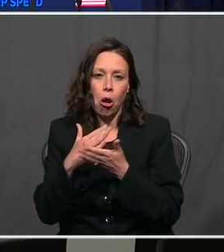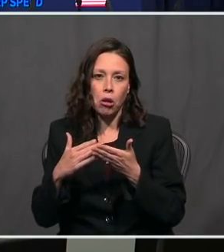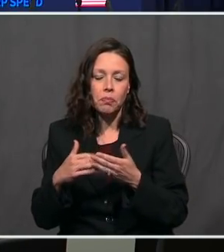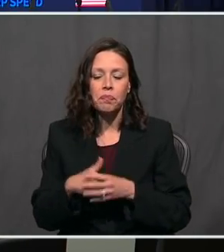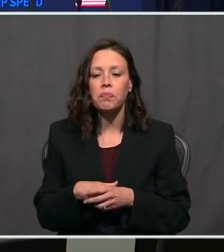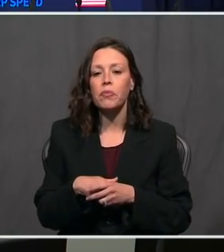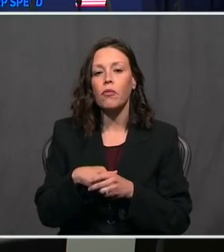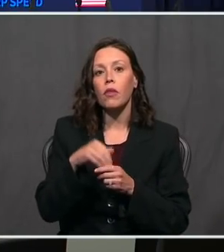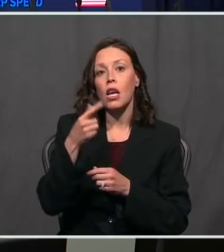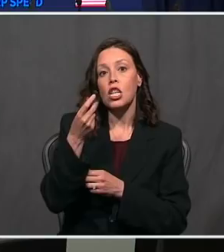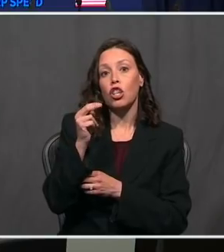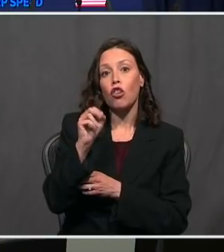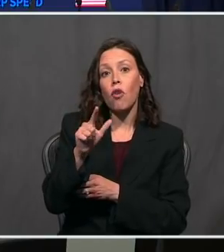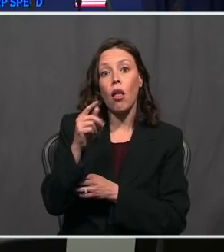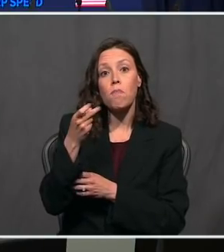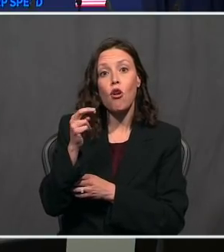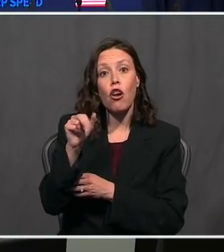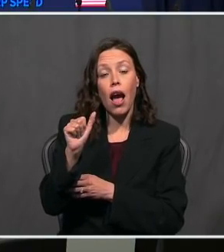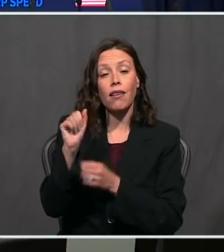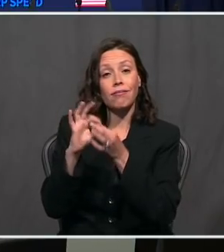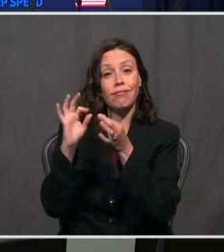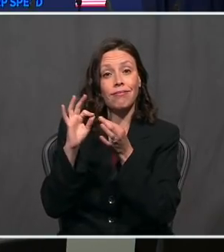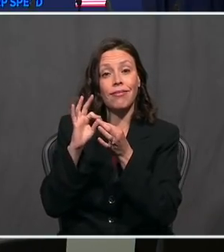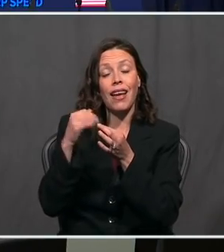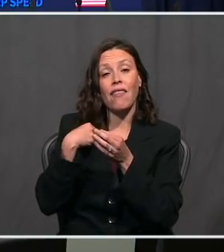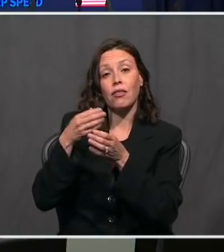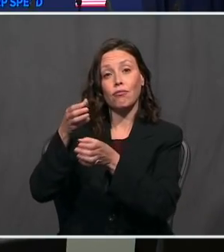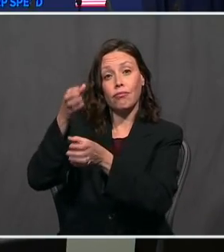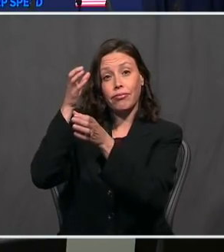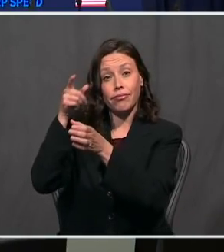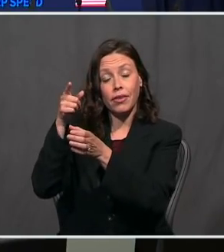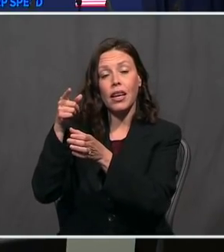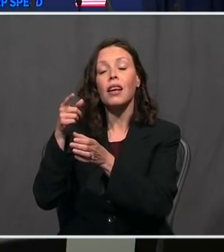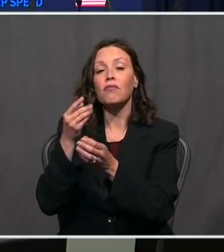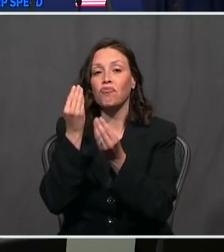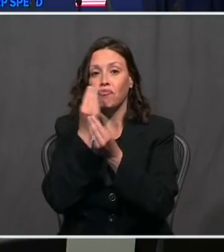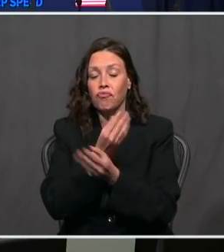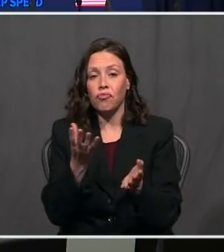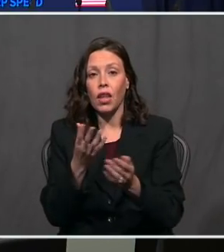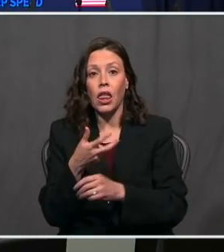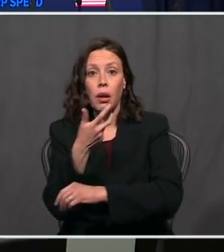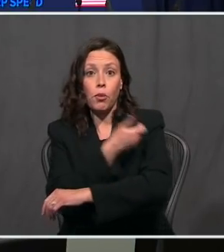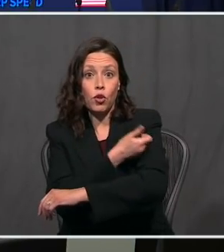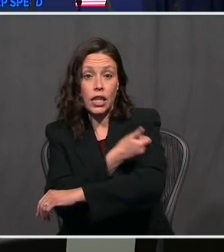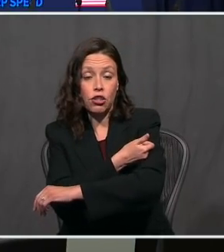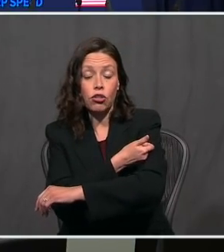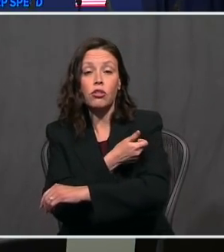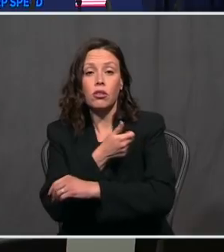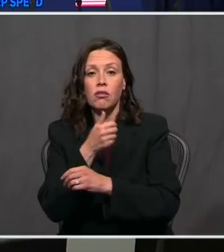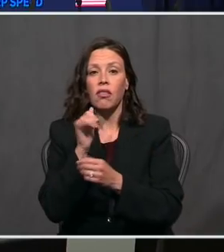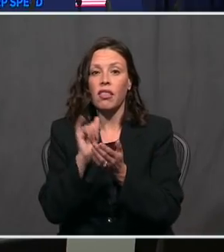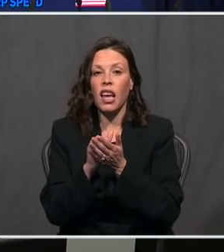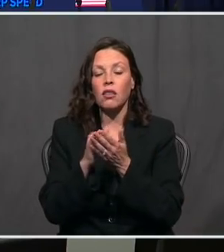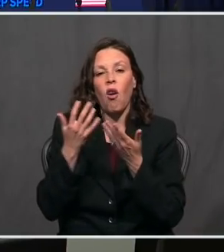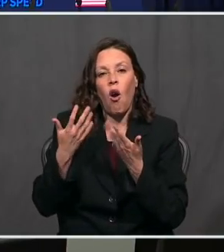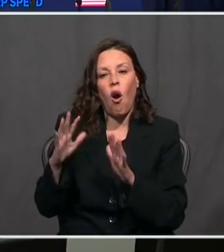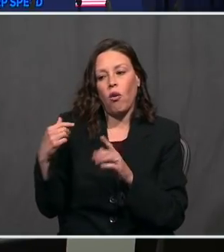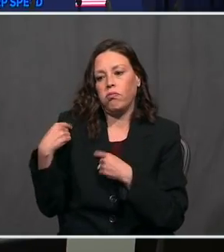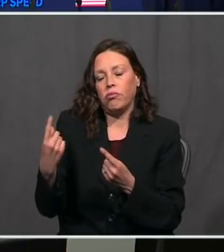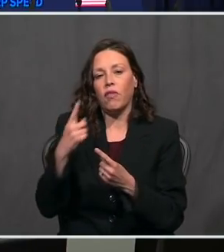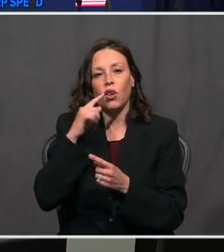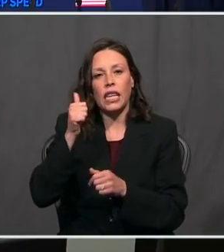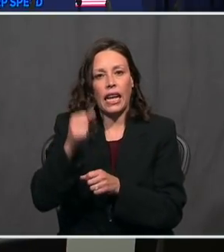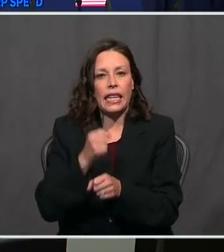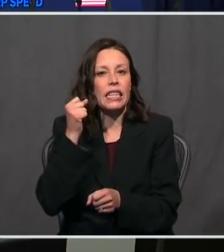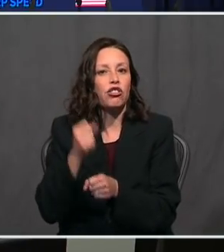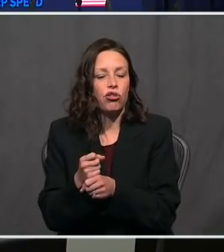General Perna, as you were saying, it's expertise that's there. I just want to assure everybody that immunizations and vaccinations are something that pharmacies have been doing for well over